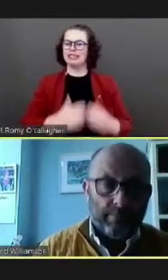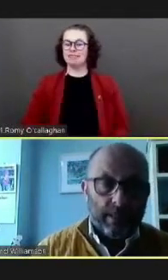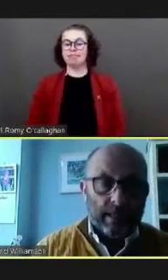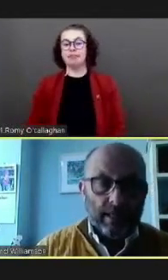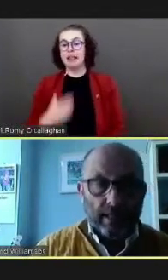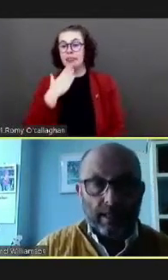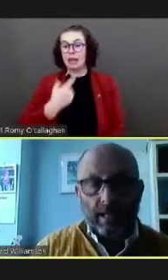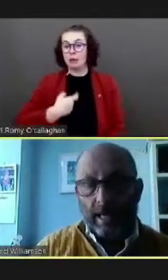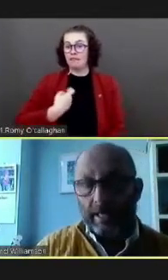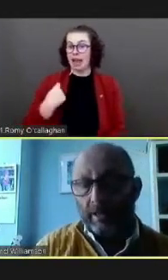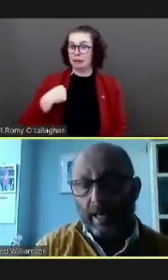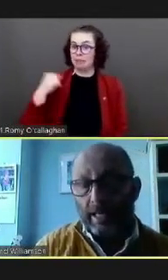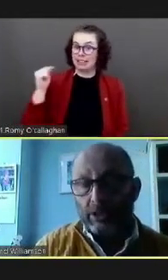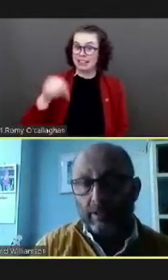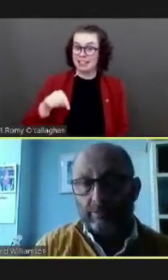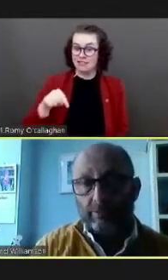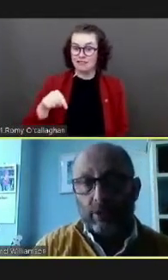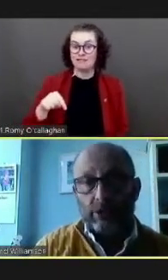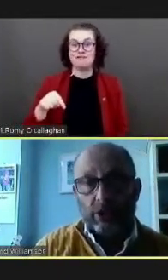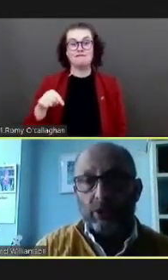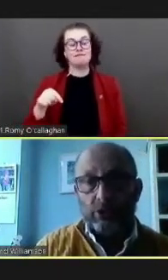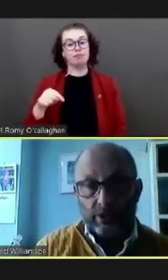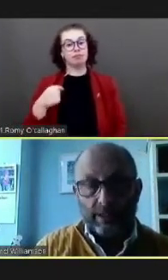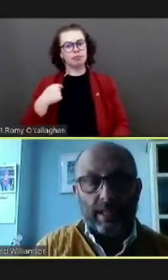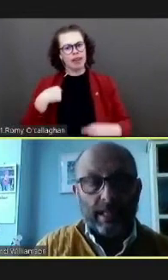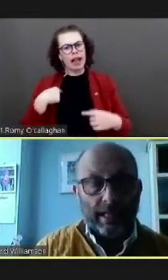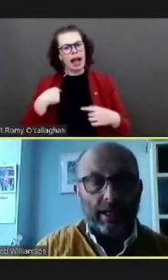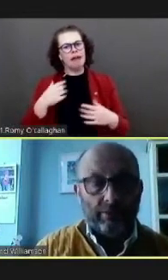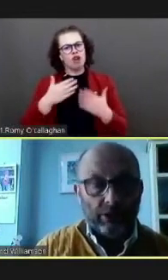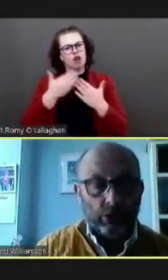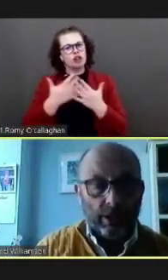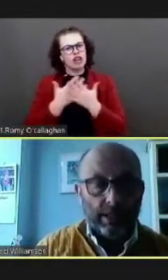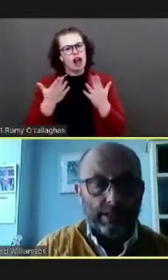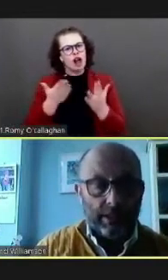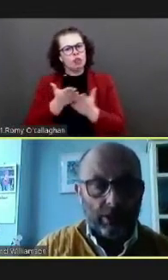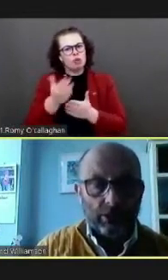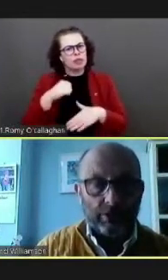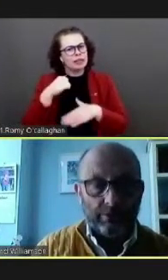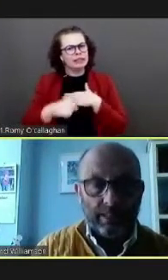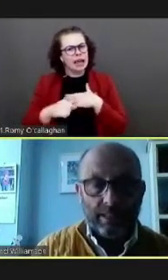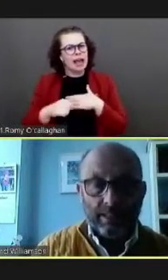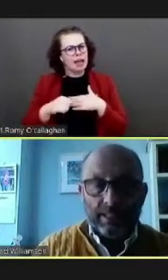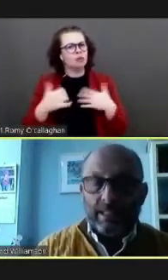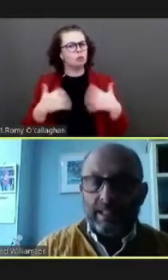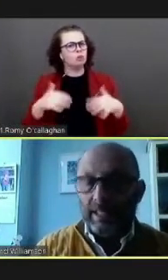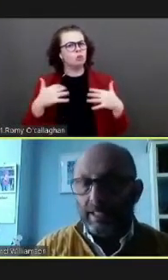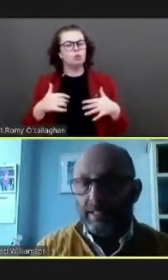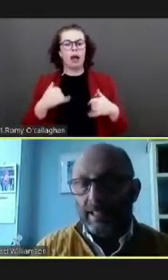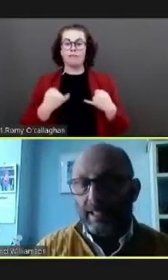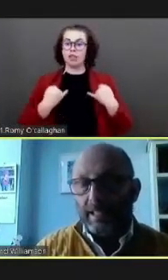conference. And I actually have learned a lot during the day, and I've enjoyed a lot of the